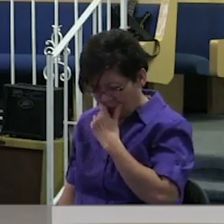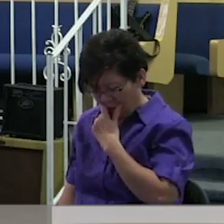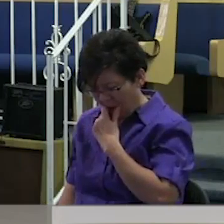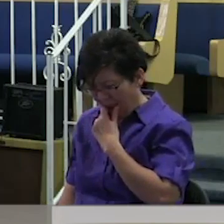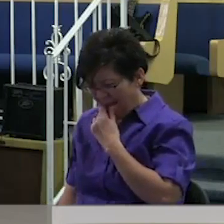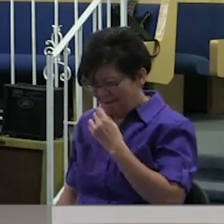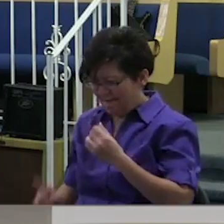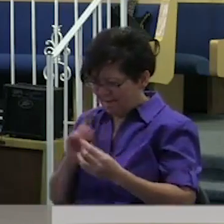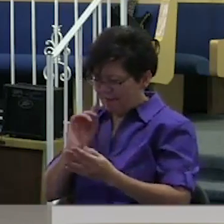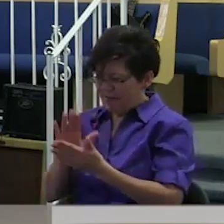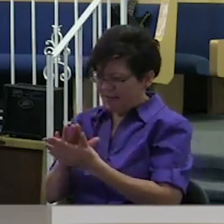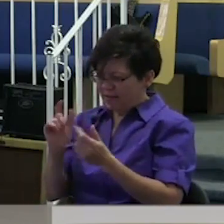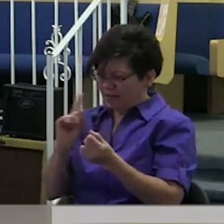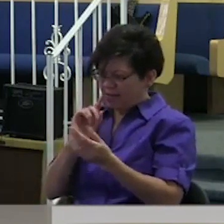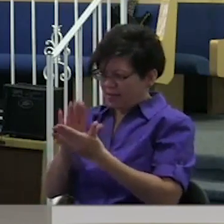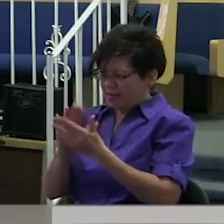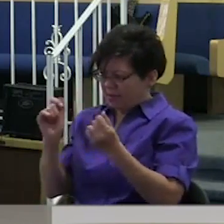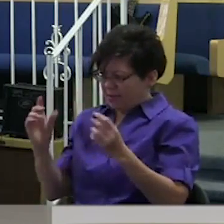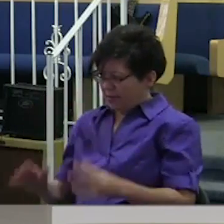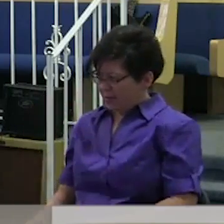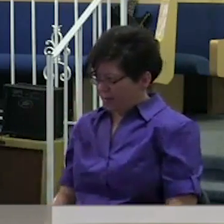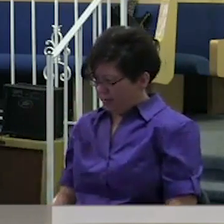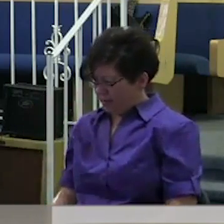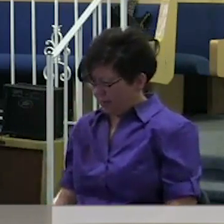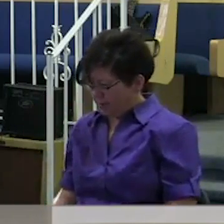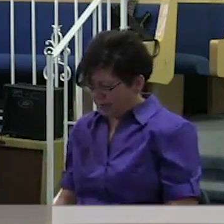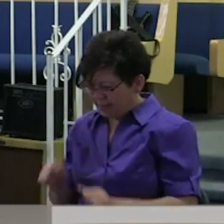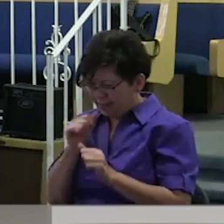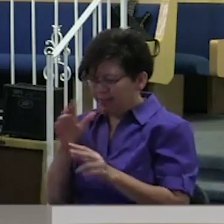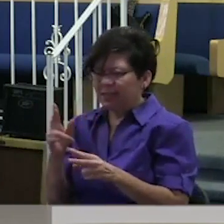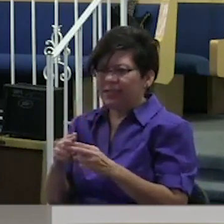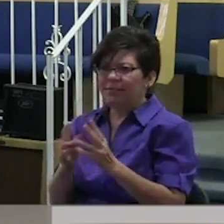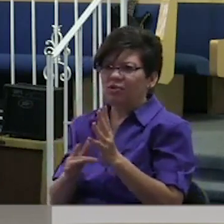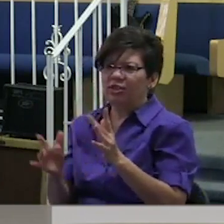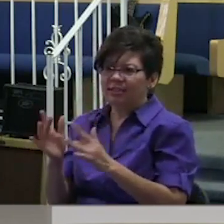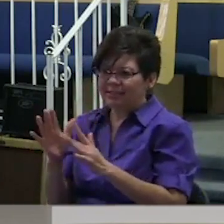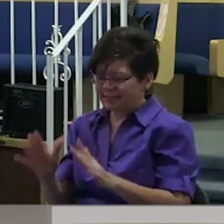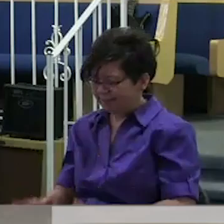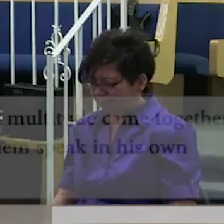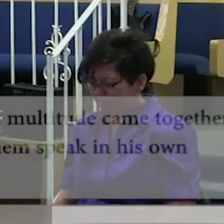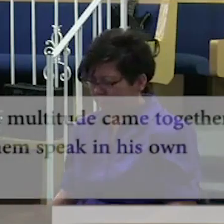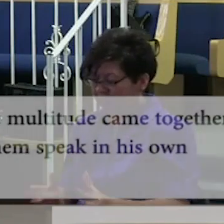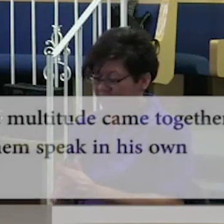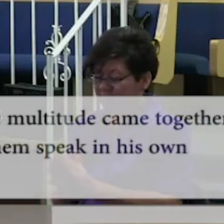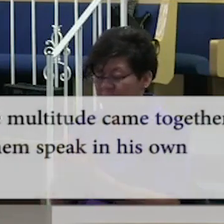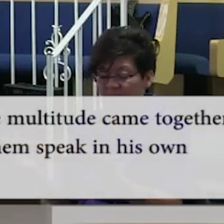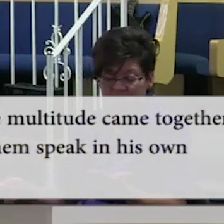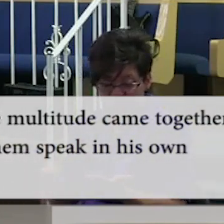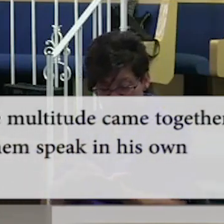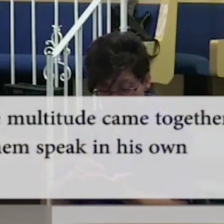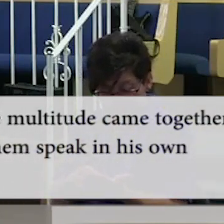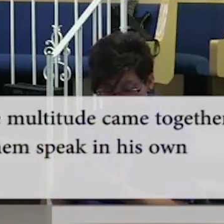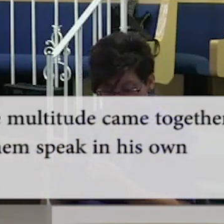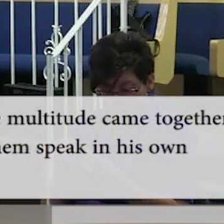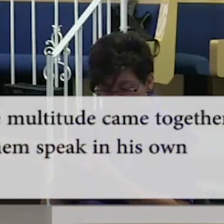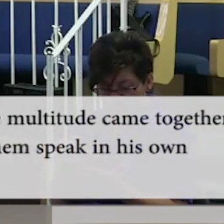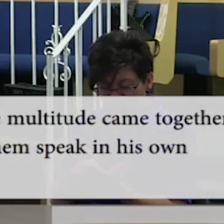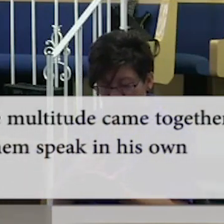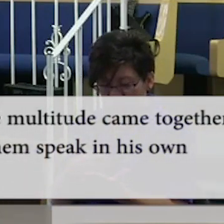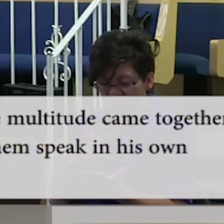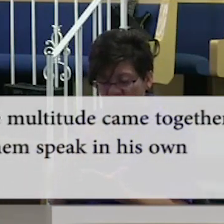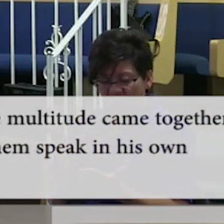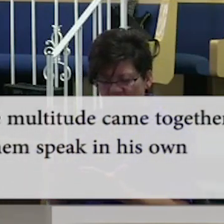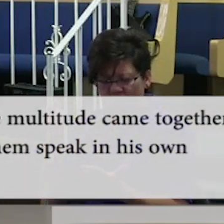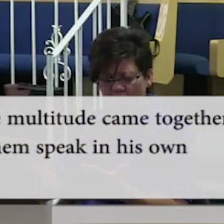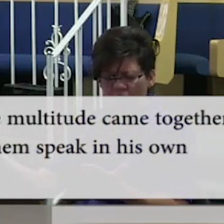Hallelujah, hallelujah, hallelujah. Oh, bless the name of Jesus. The Bible goes on to say that the